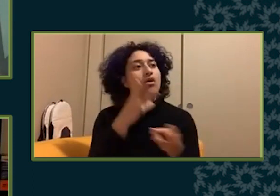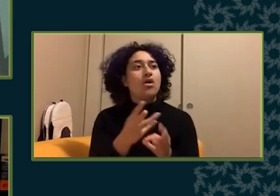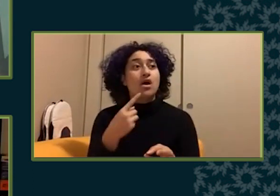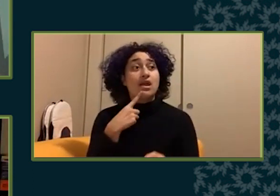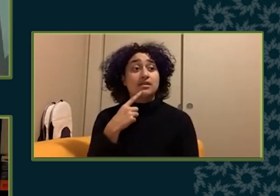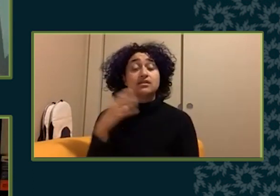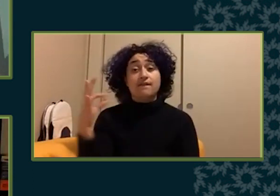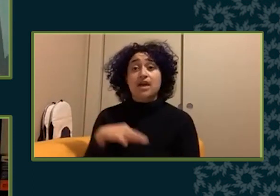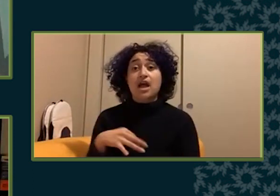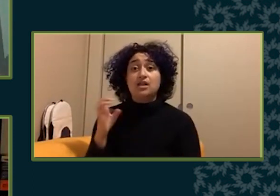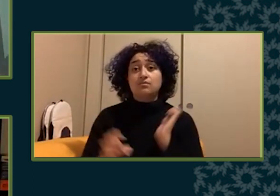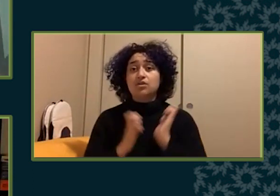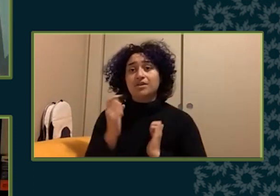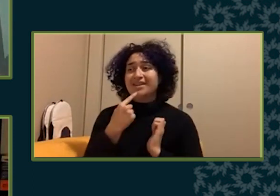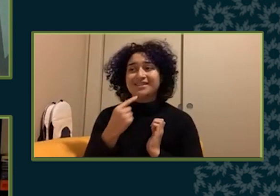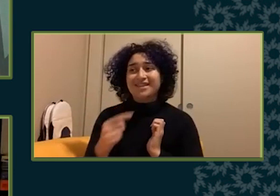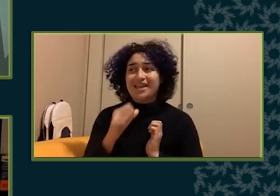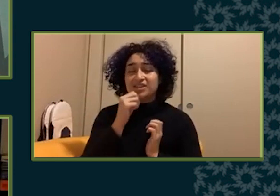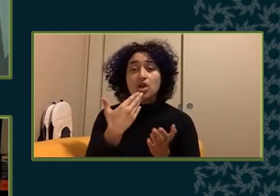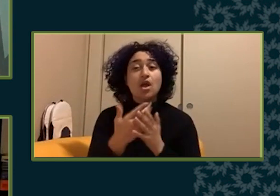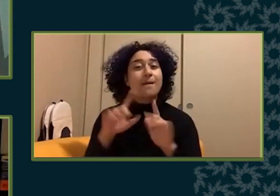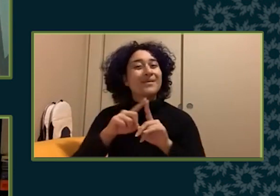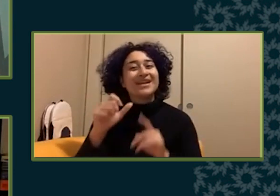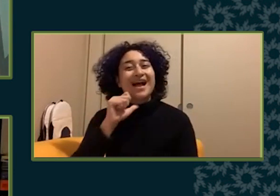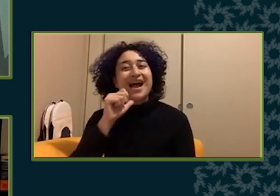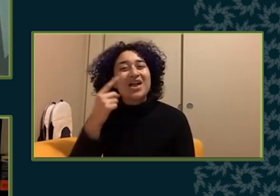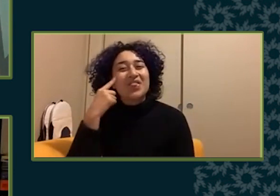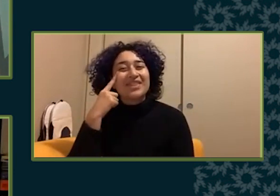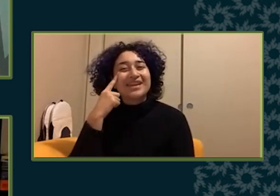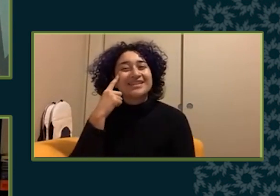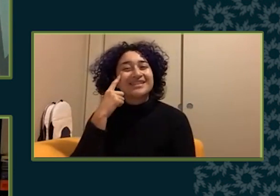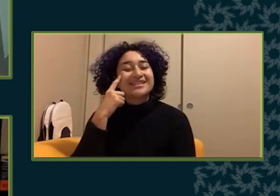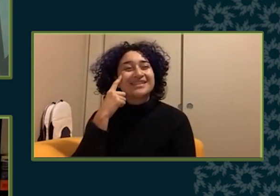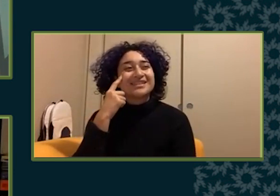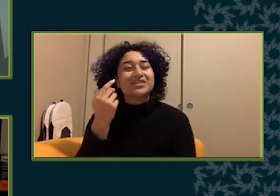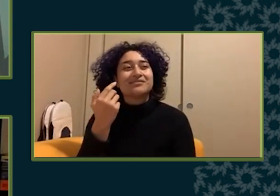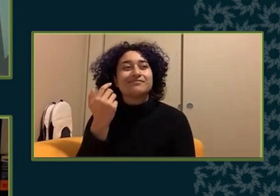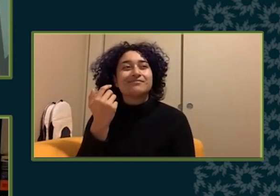saying it's invalid, but I don't think it's particularly productive,